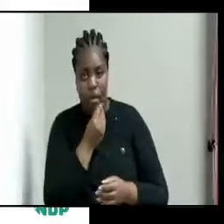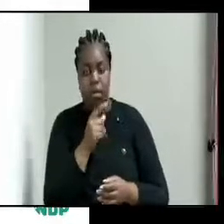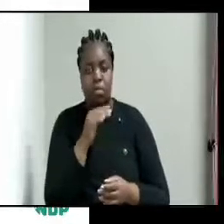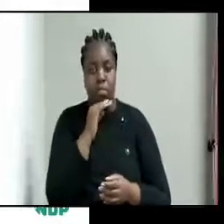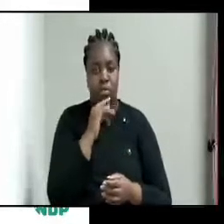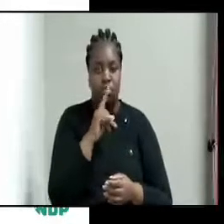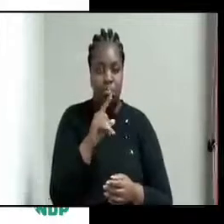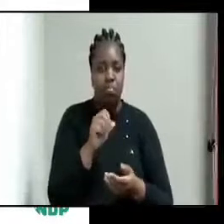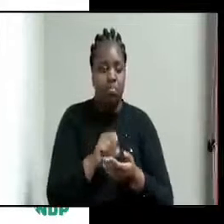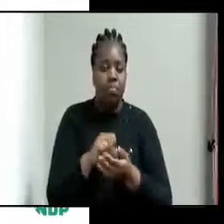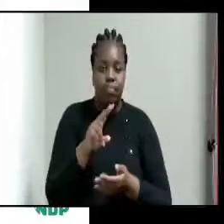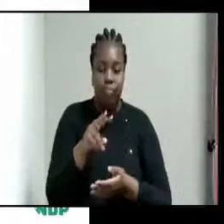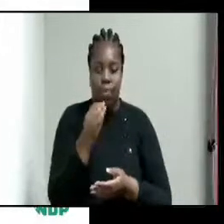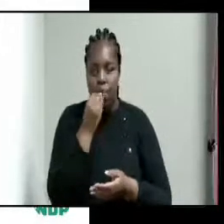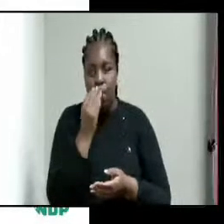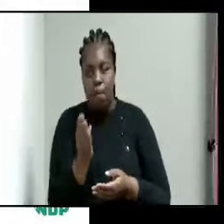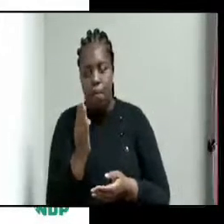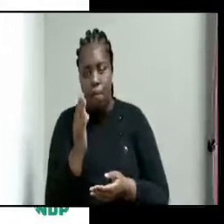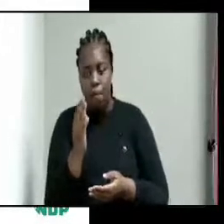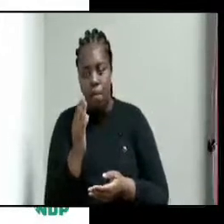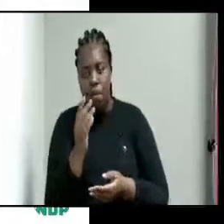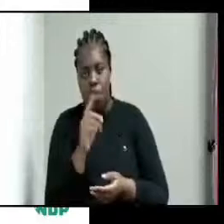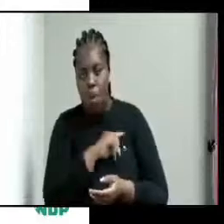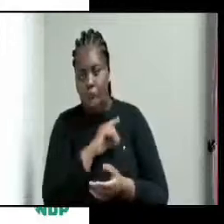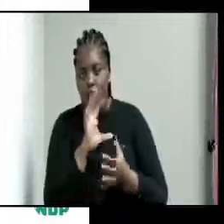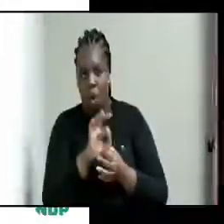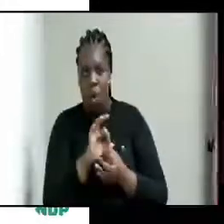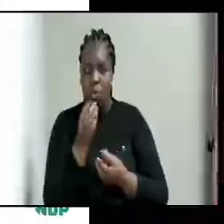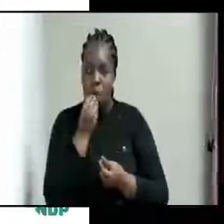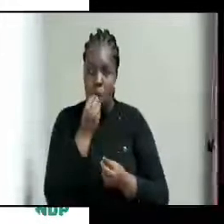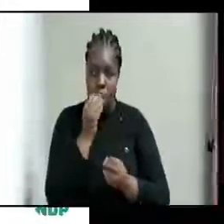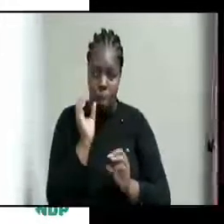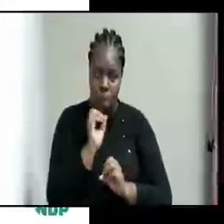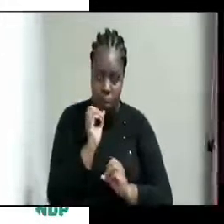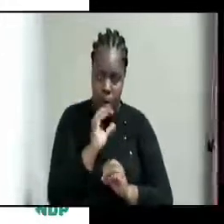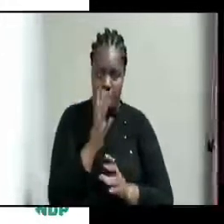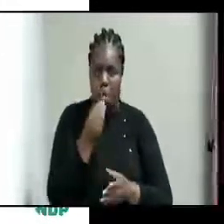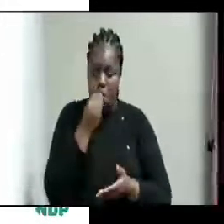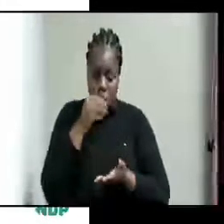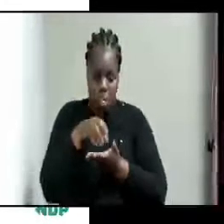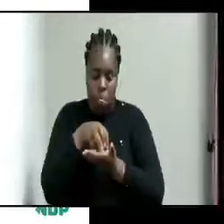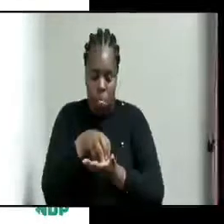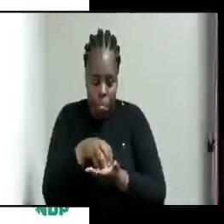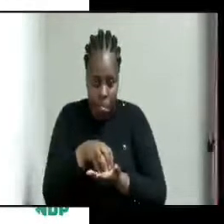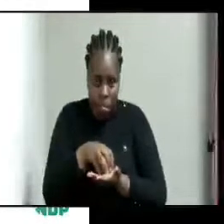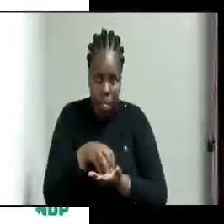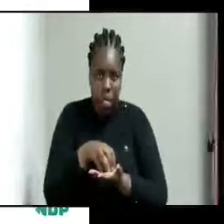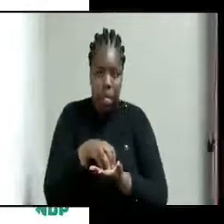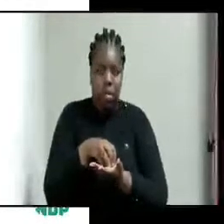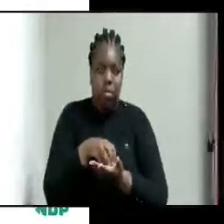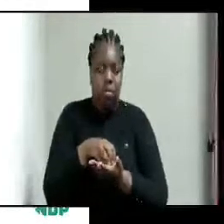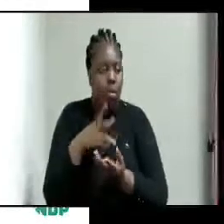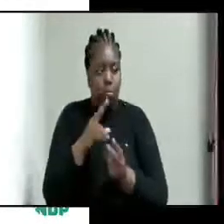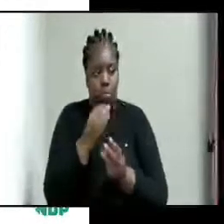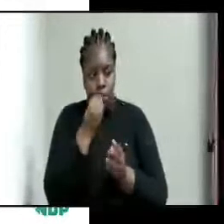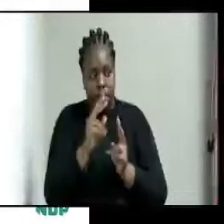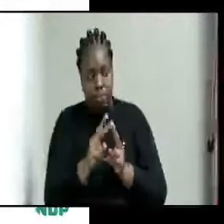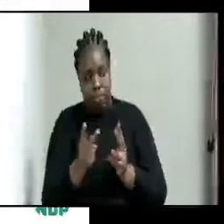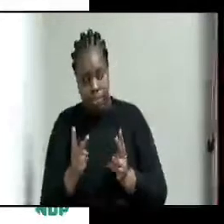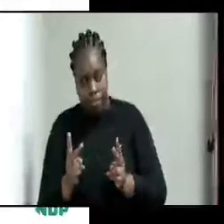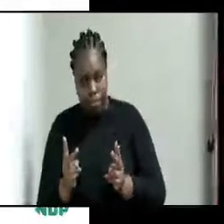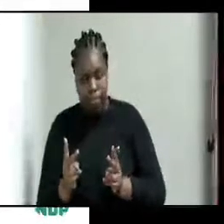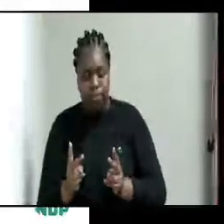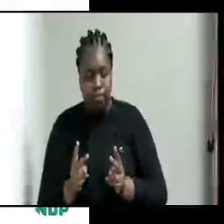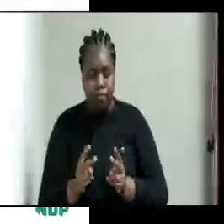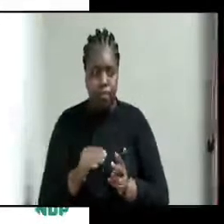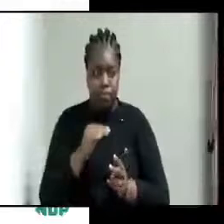skipped any meals because there was not enough food in the house, or that ate small portions and less variety of foods that they